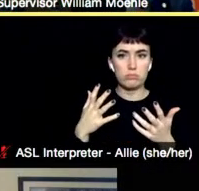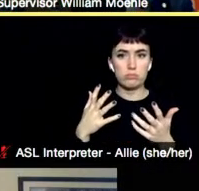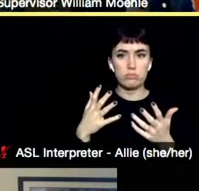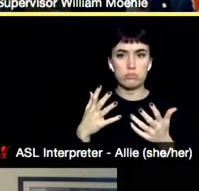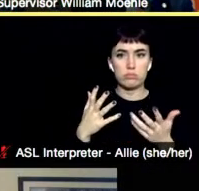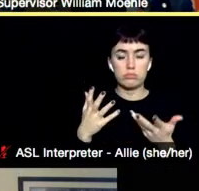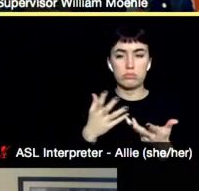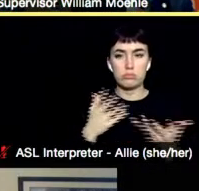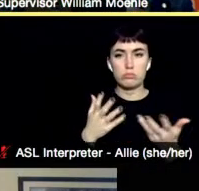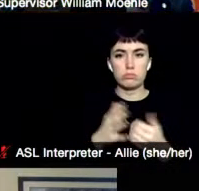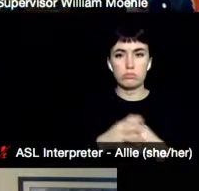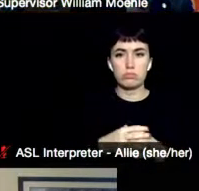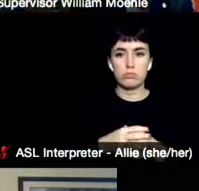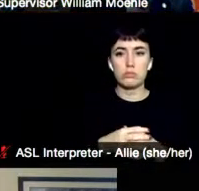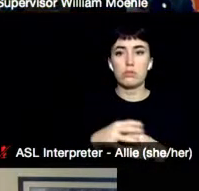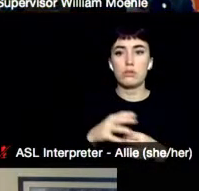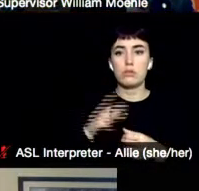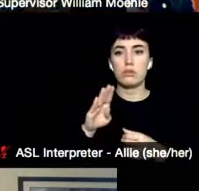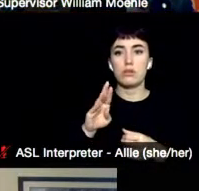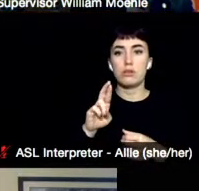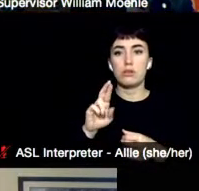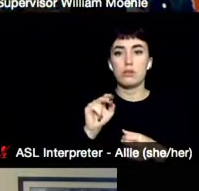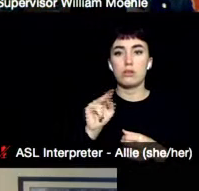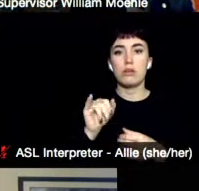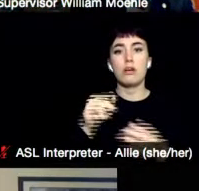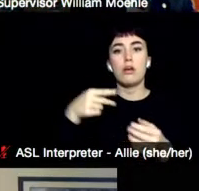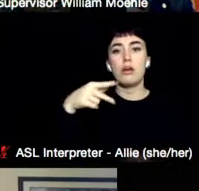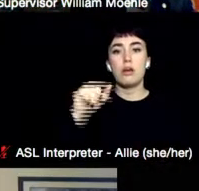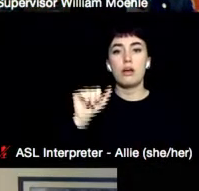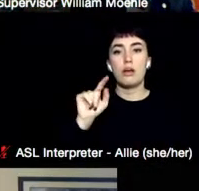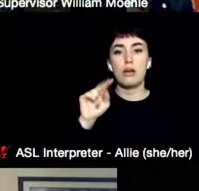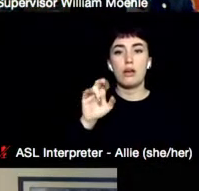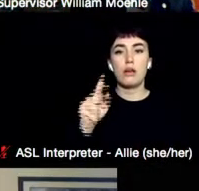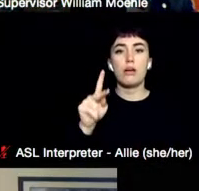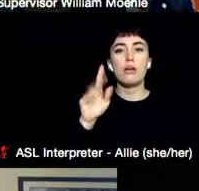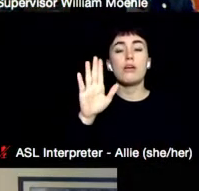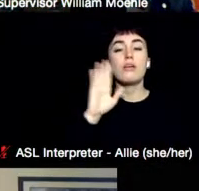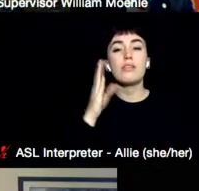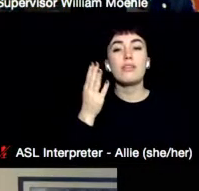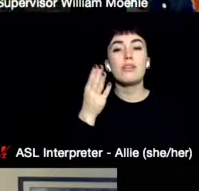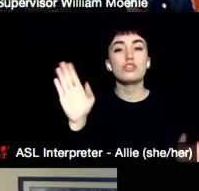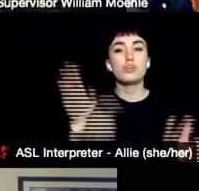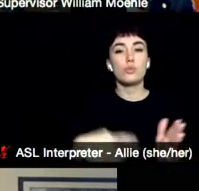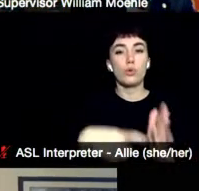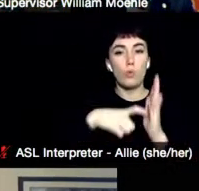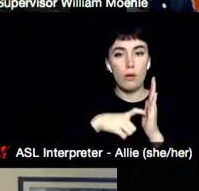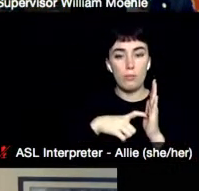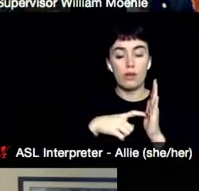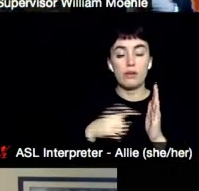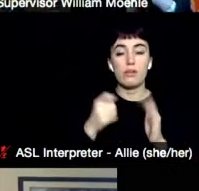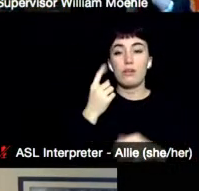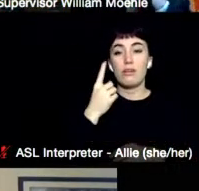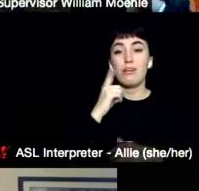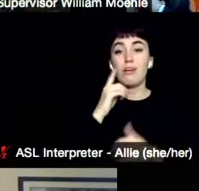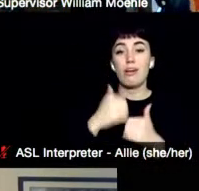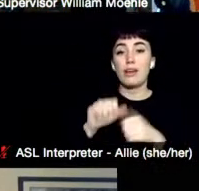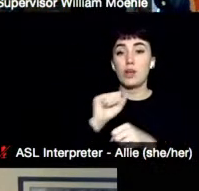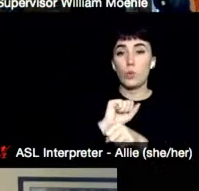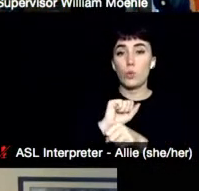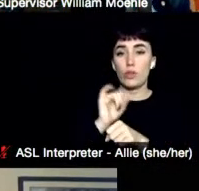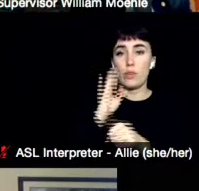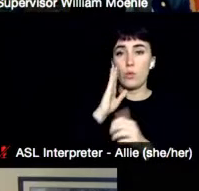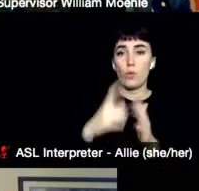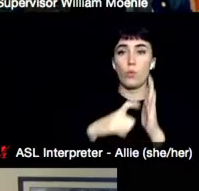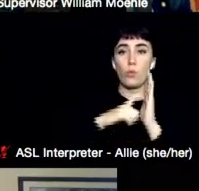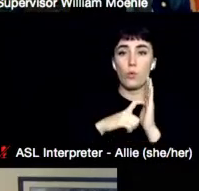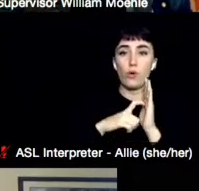essentially Patrick, you can go ahead and correct. The general requirement is that any work that would require a